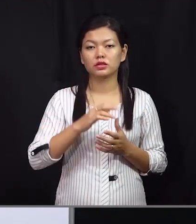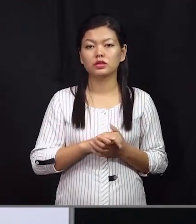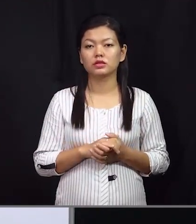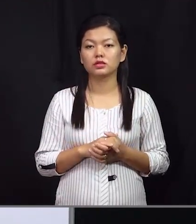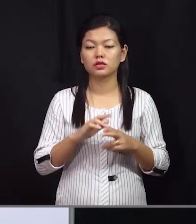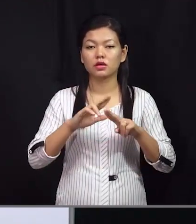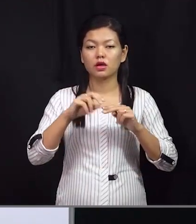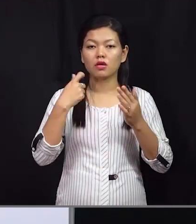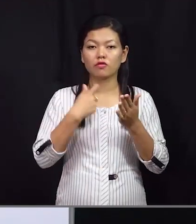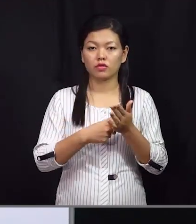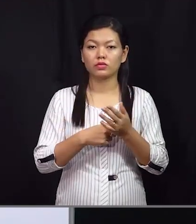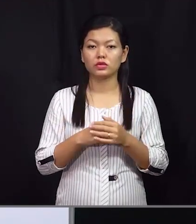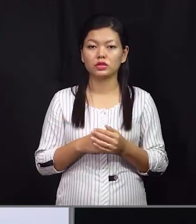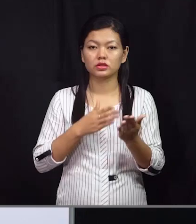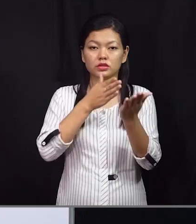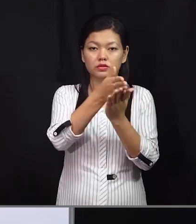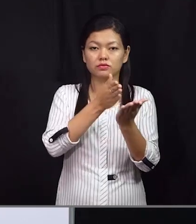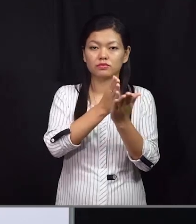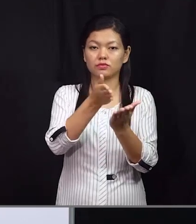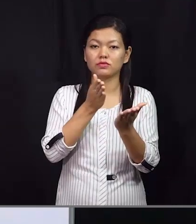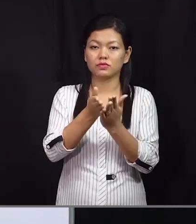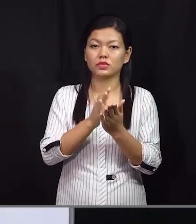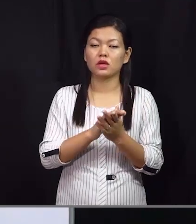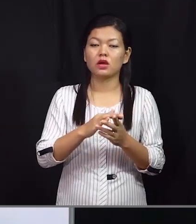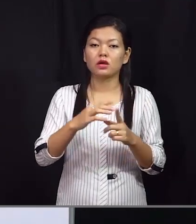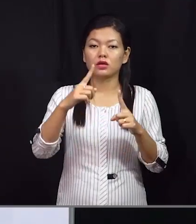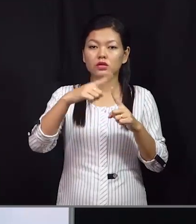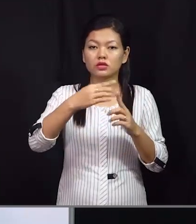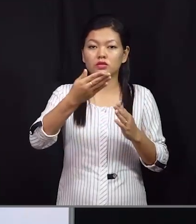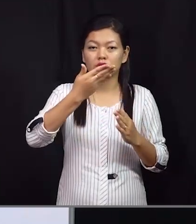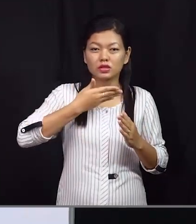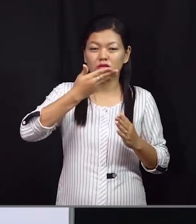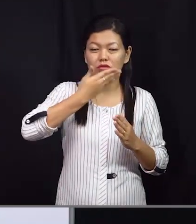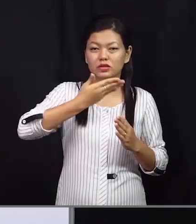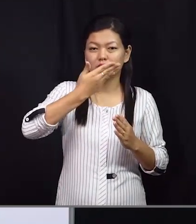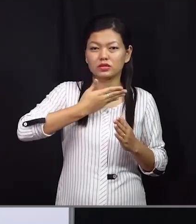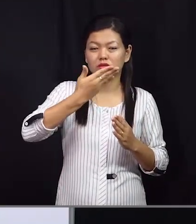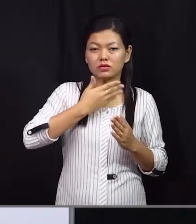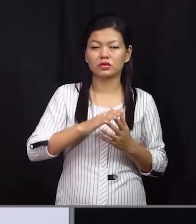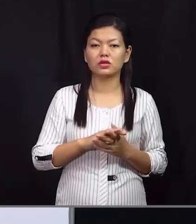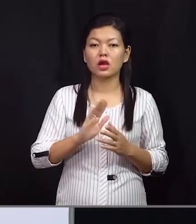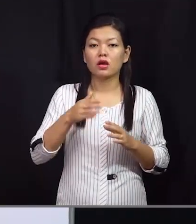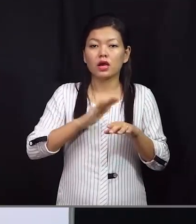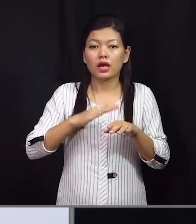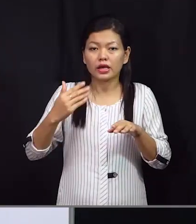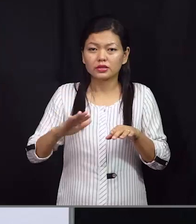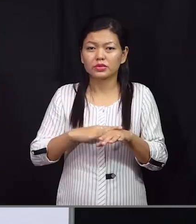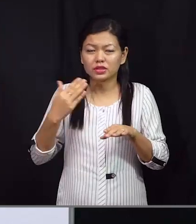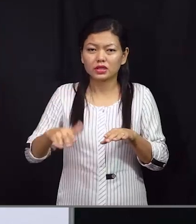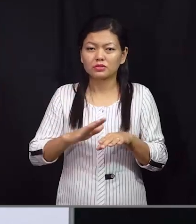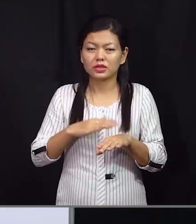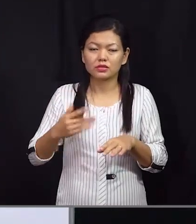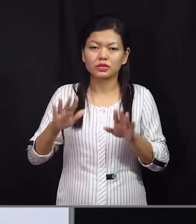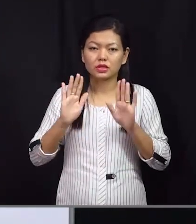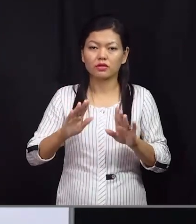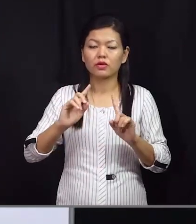knowledge, formalized method of acquiring training and experiences. Now, we acquire this special knowledge and